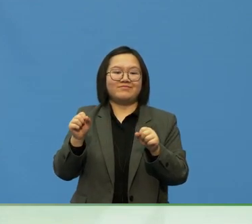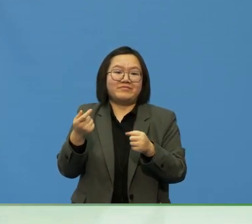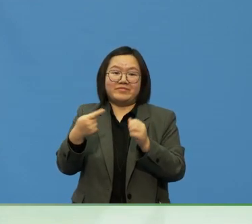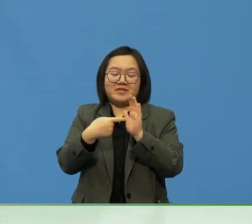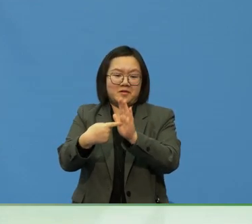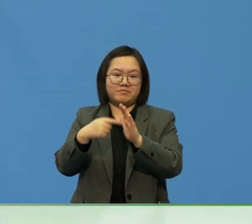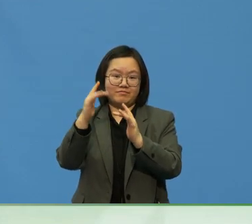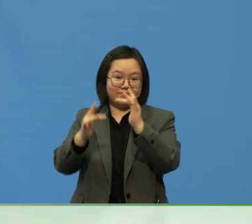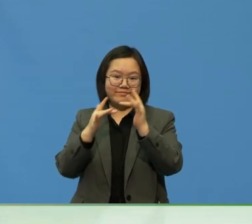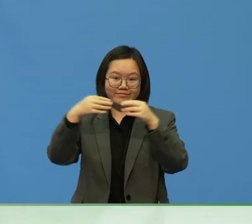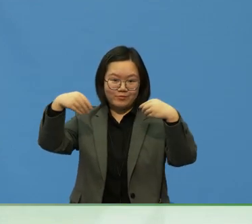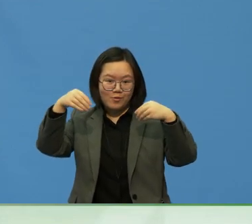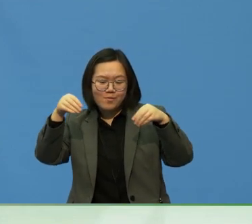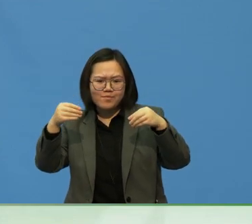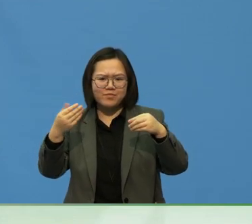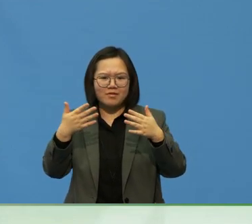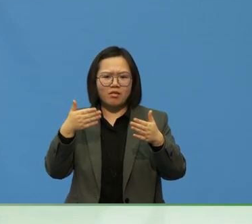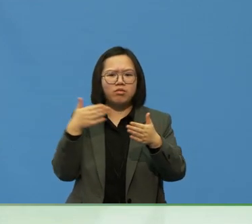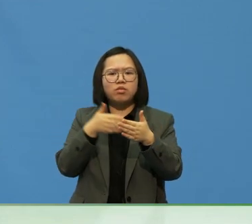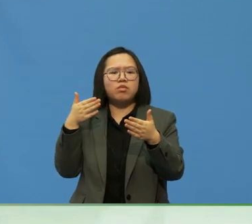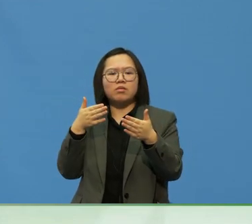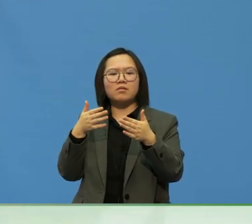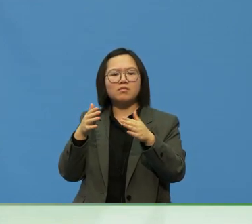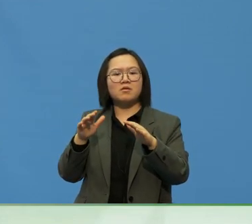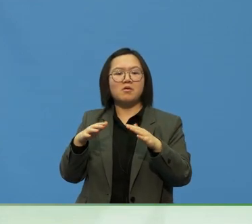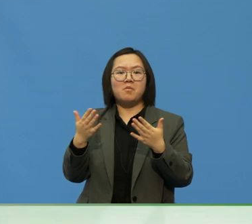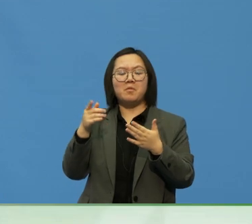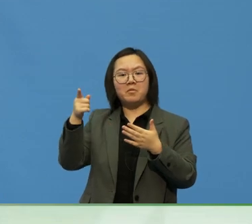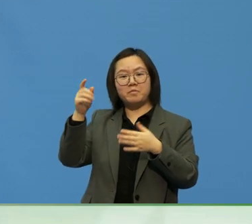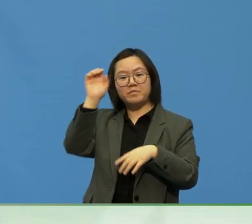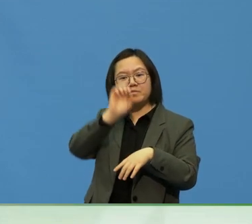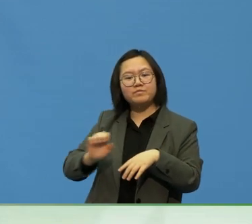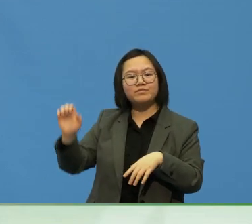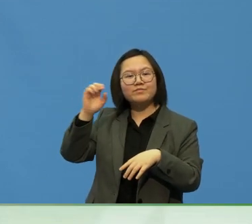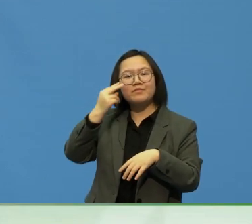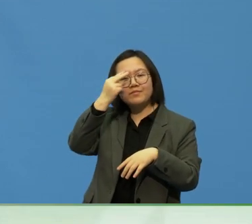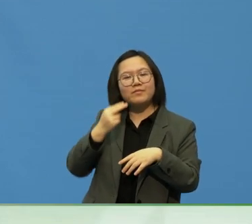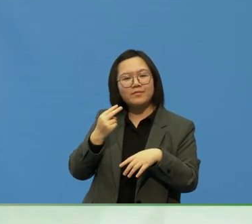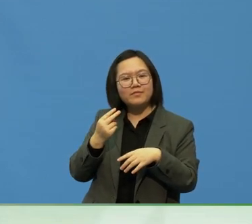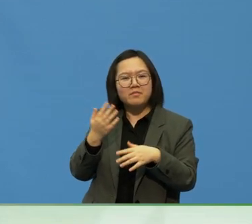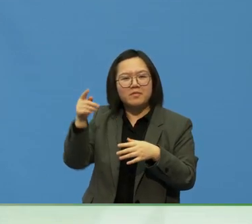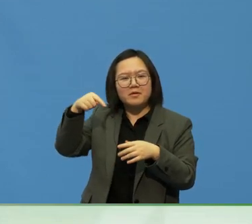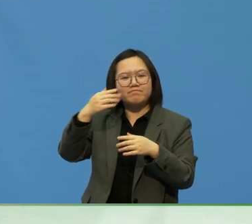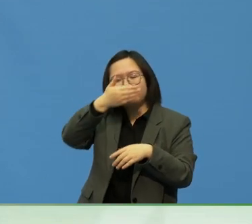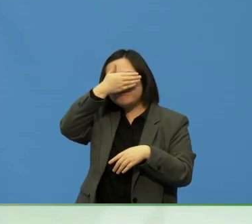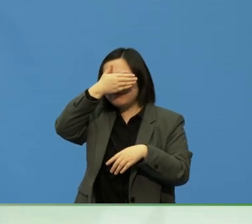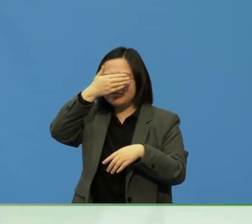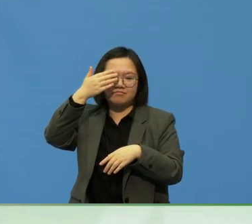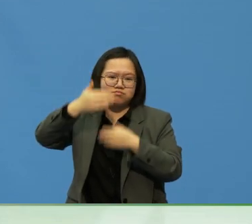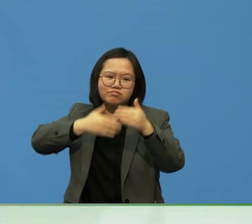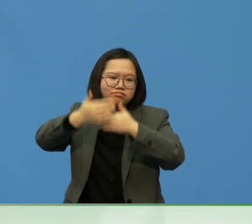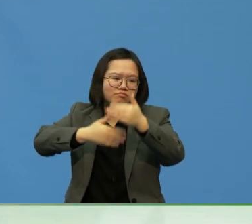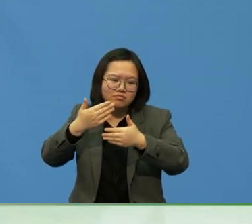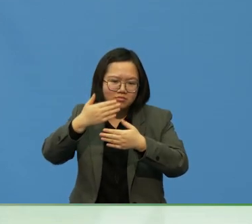why hasn't every association for the blind in every country in Europe starting to go down that road? And to pick up on what Carla